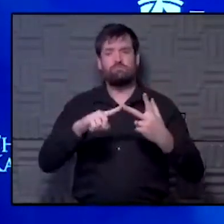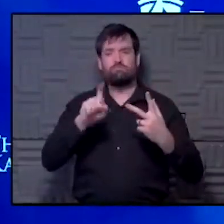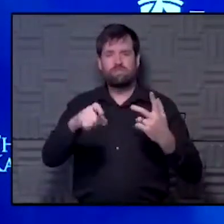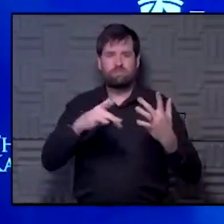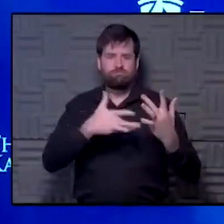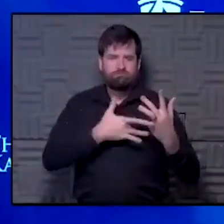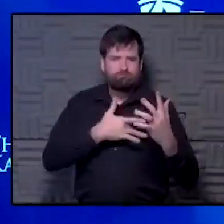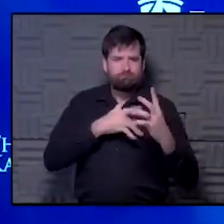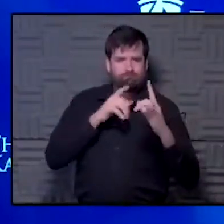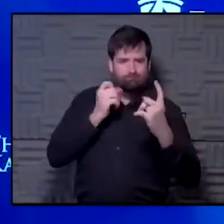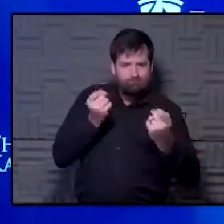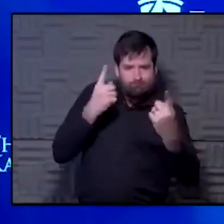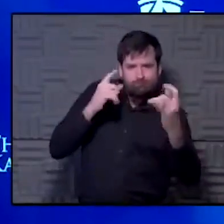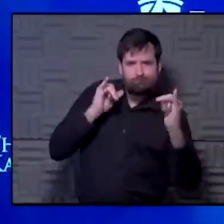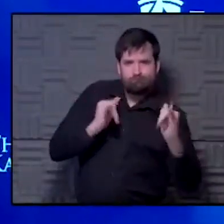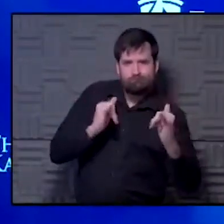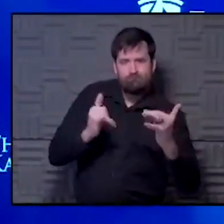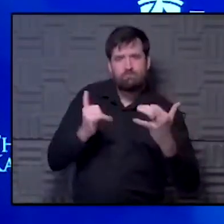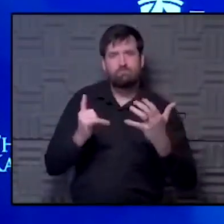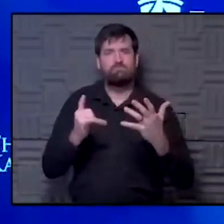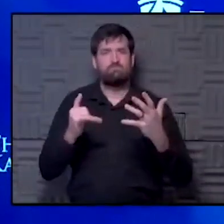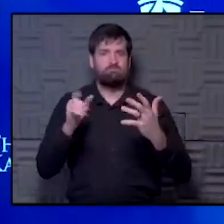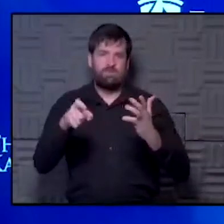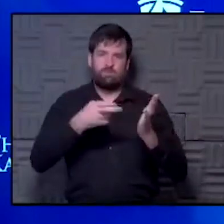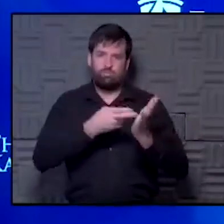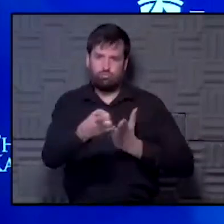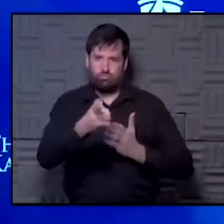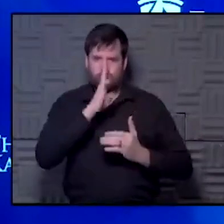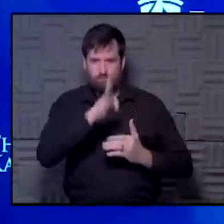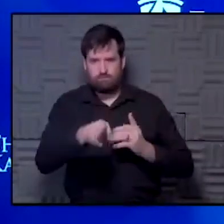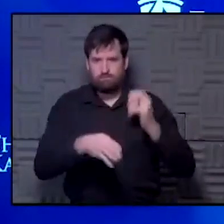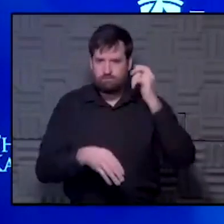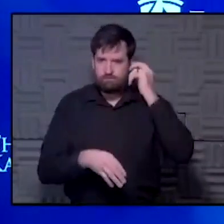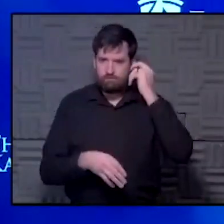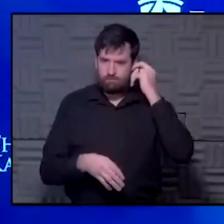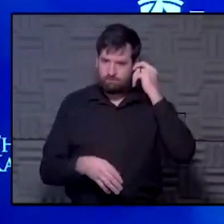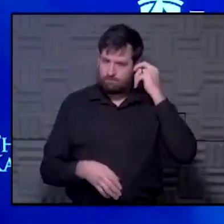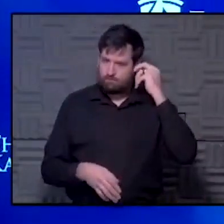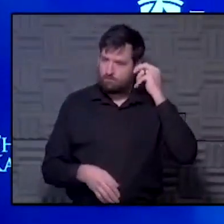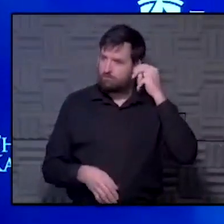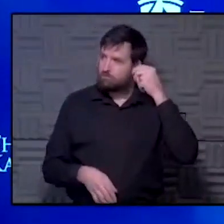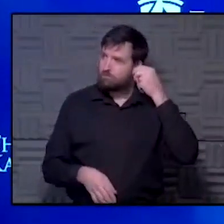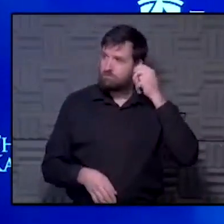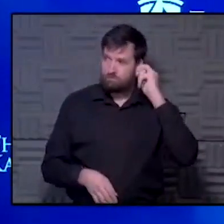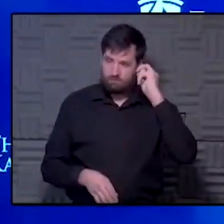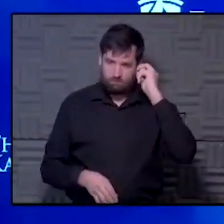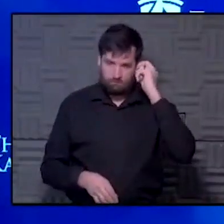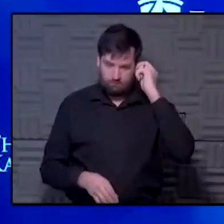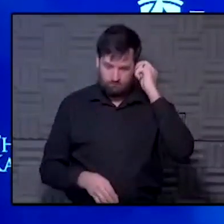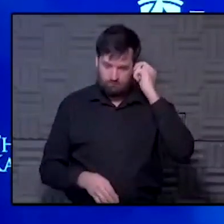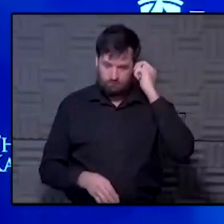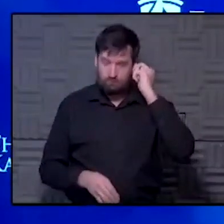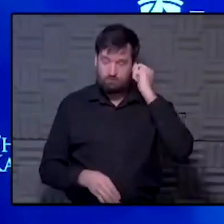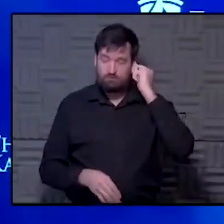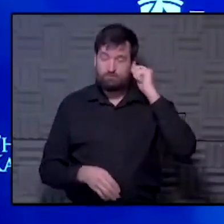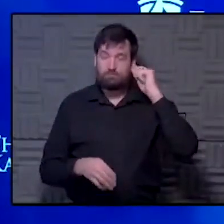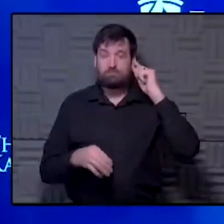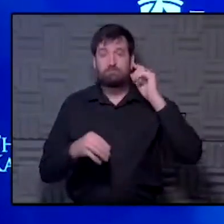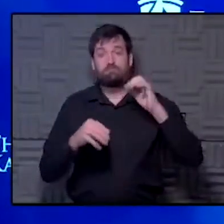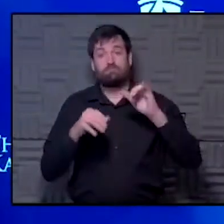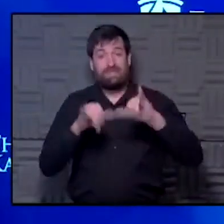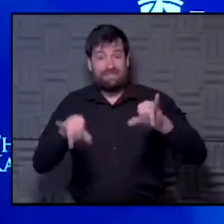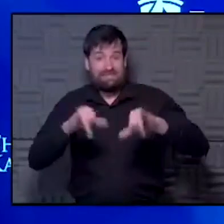compassionate. And it has to be truthful. And I think if we can stay on that message slowly, we can win hearts of people who may